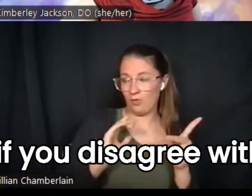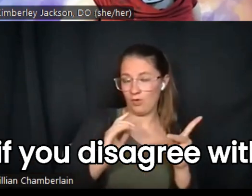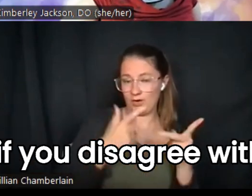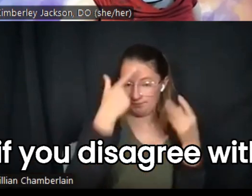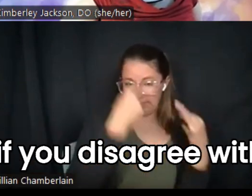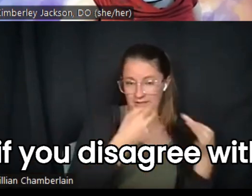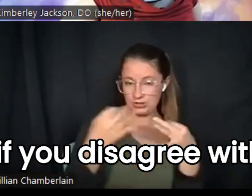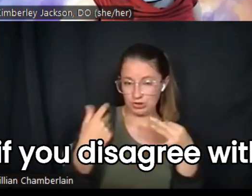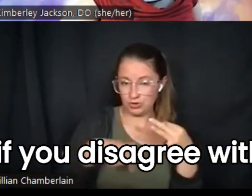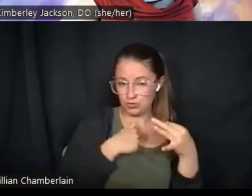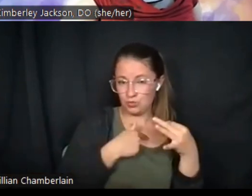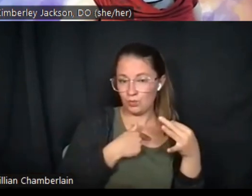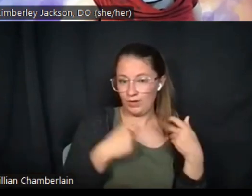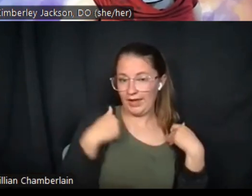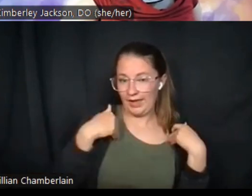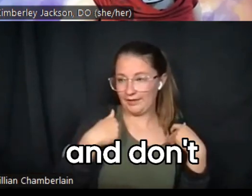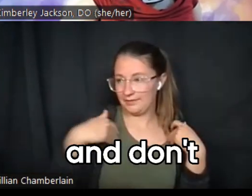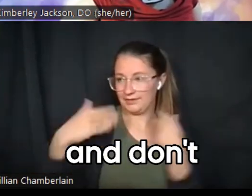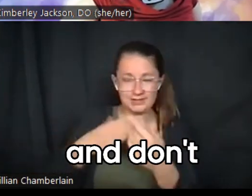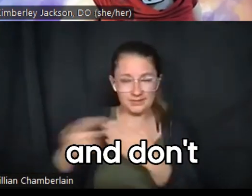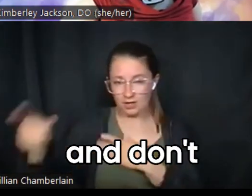even if you disagree with them.